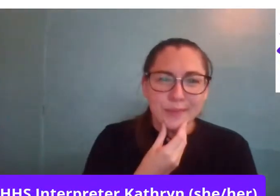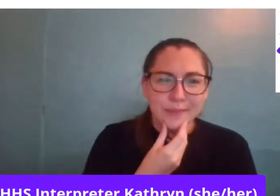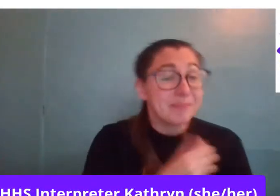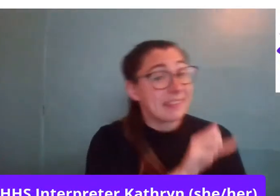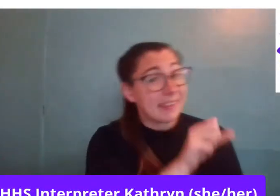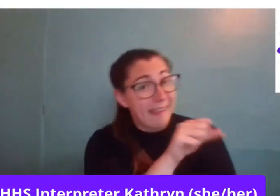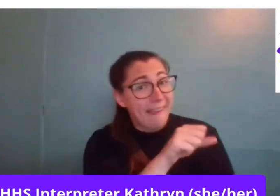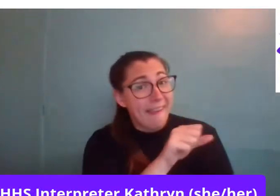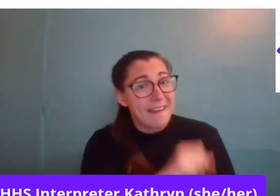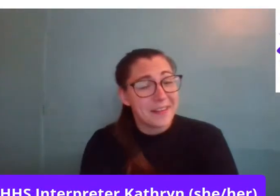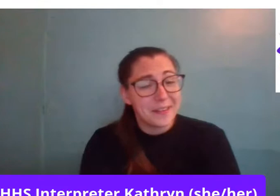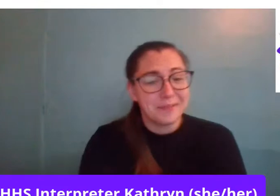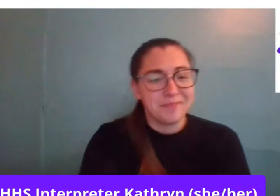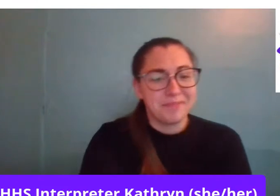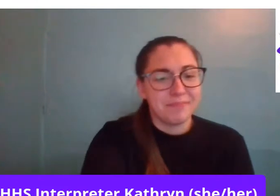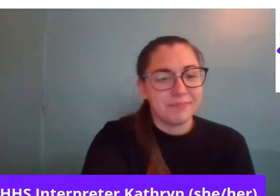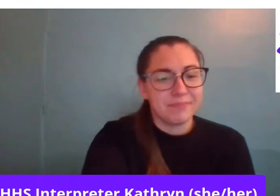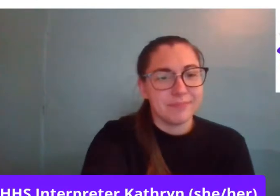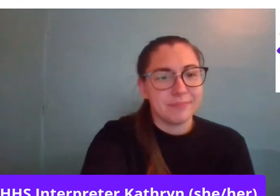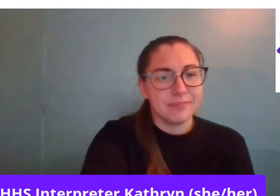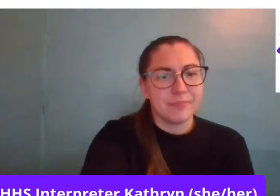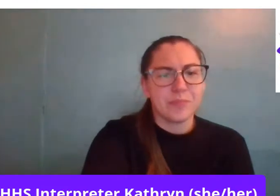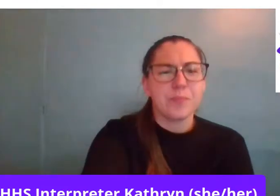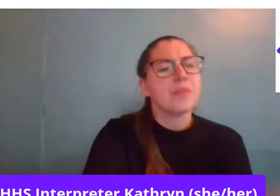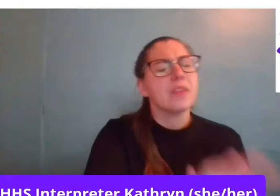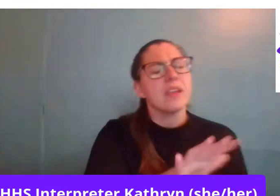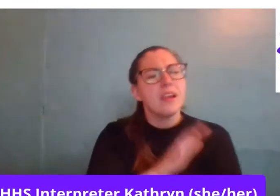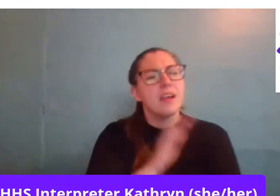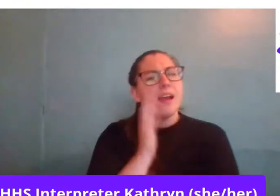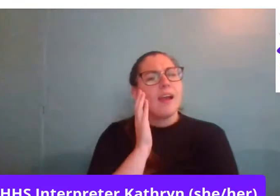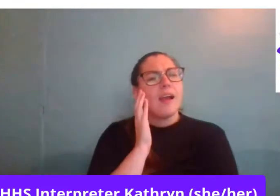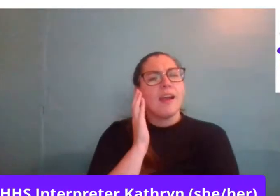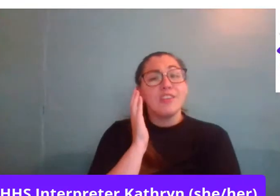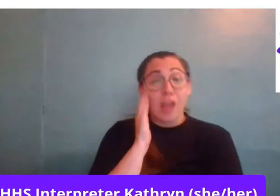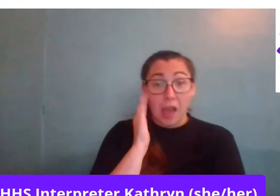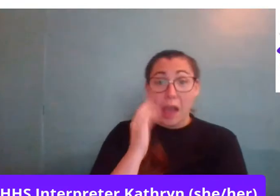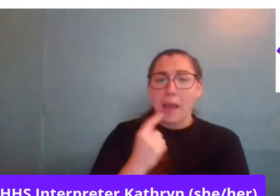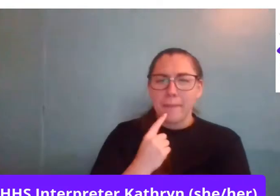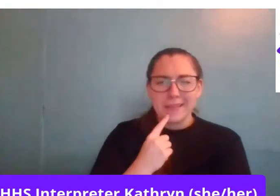yeah. Wow. I'm gonna say this, and then